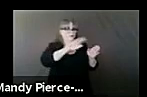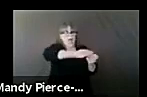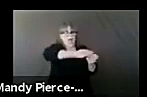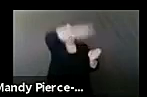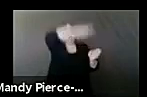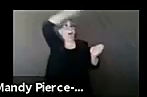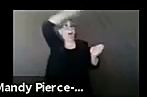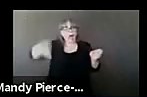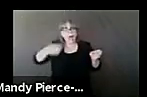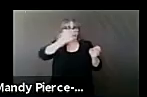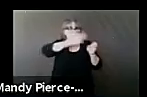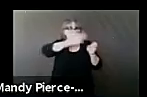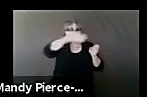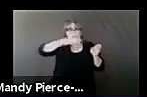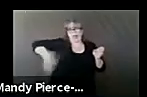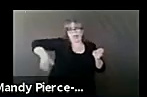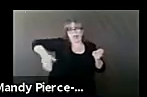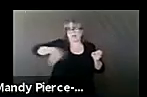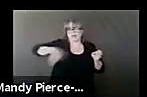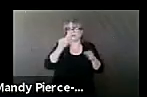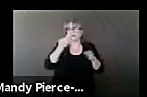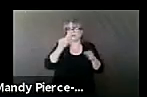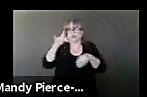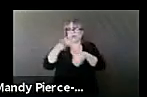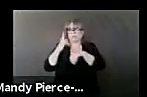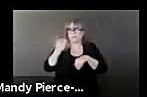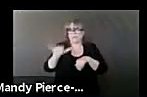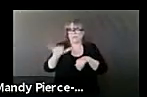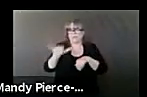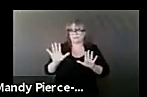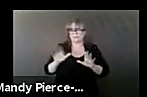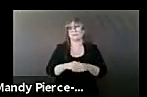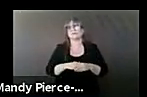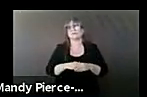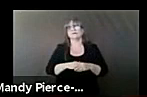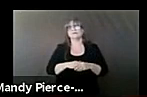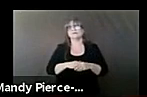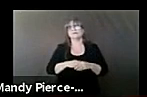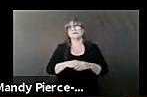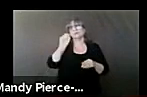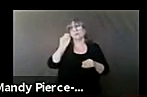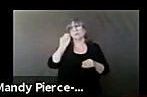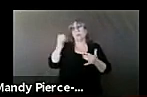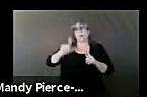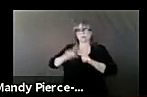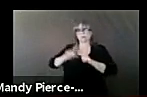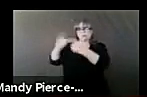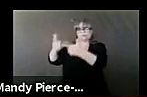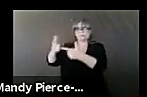us an update on the models and discuss this more. So I'll turn it over to Rachel. Thank you very much.